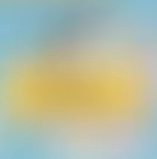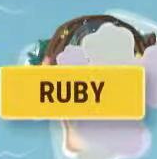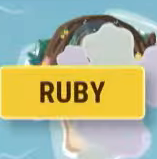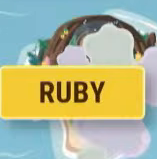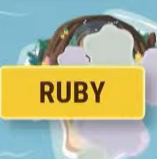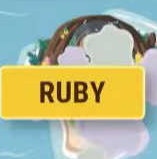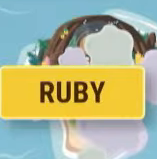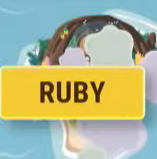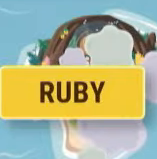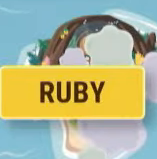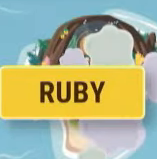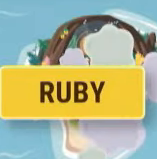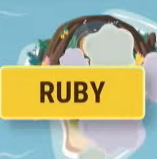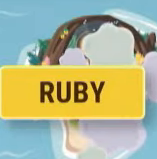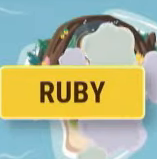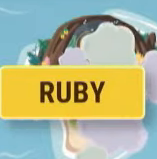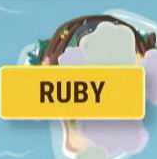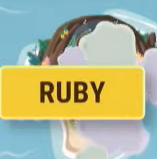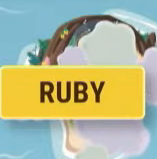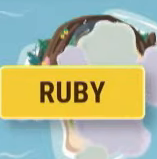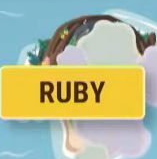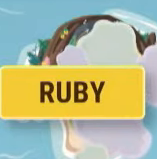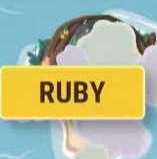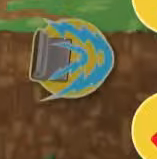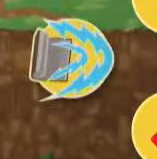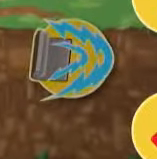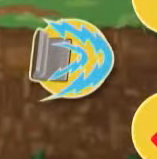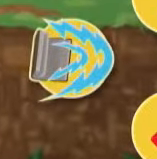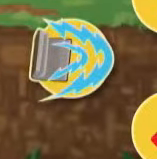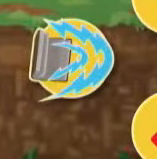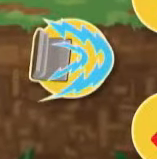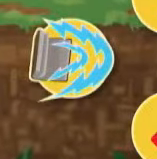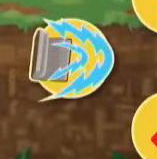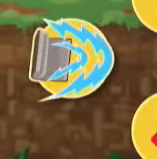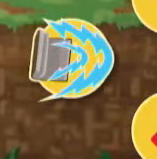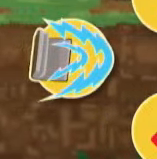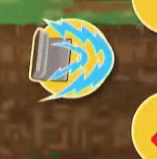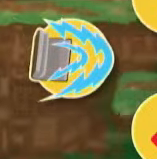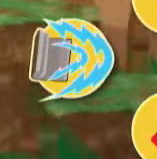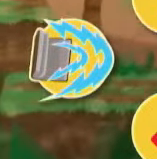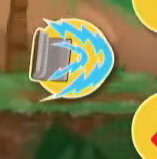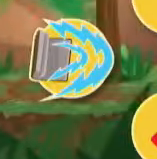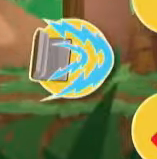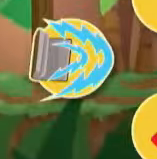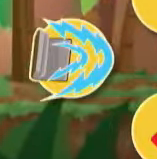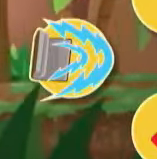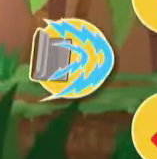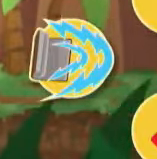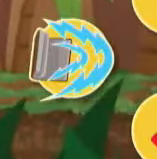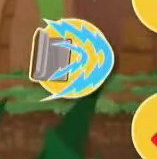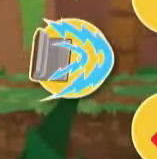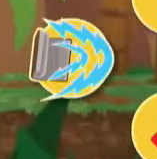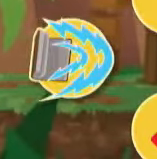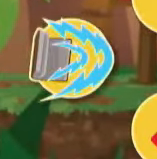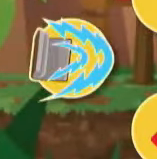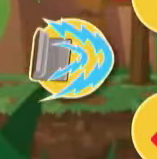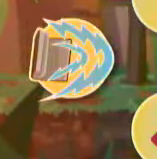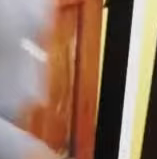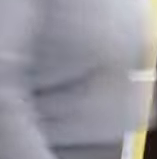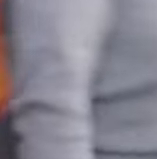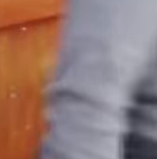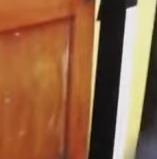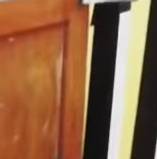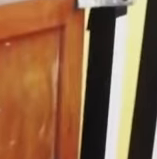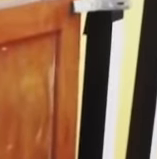shame. In the game, users need to complete levels on different islands that each stand for an issue of their own, like contraception or mental